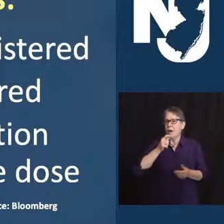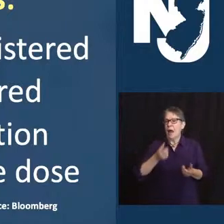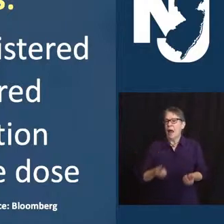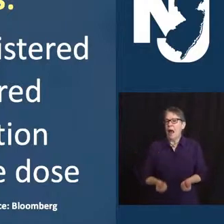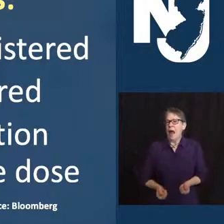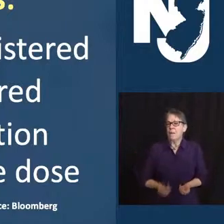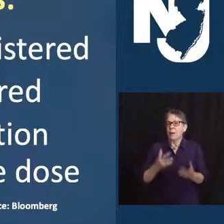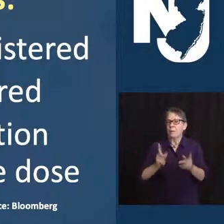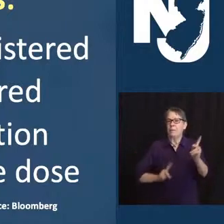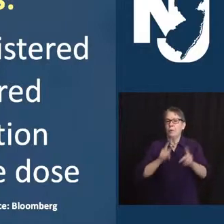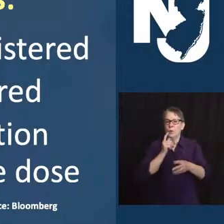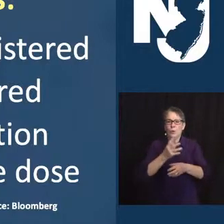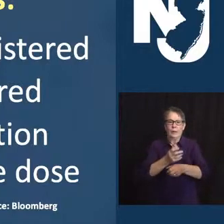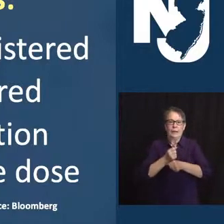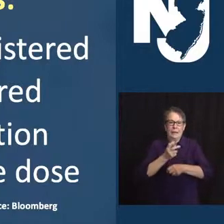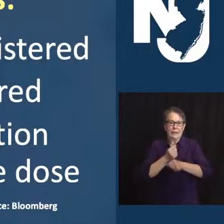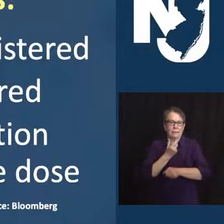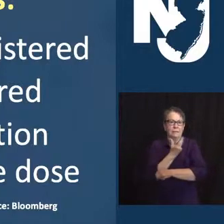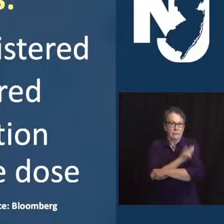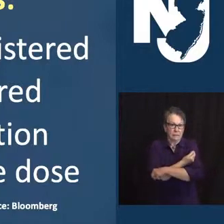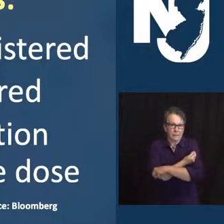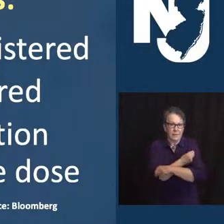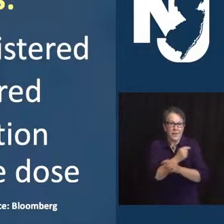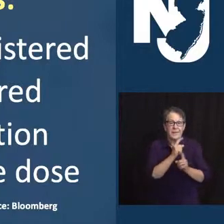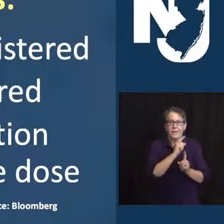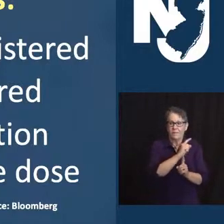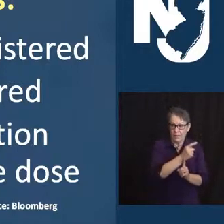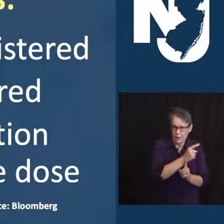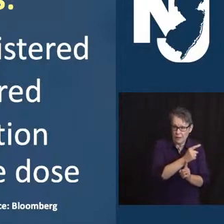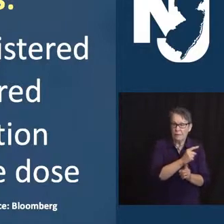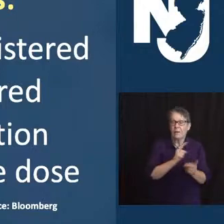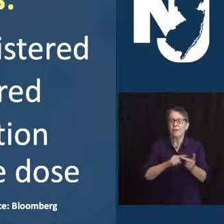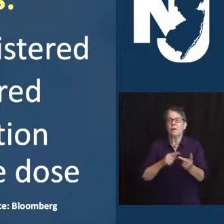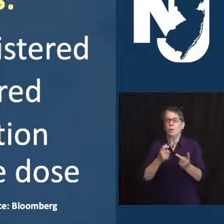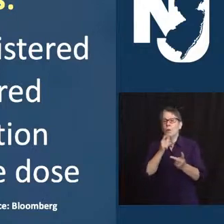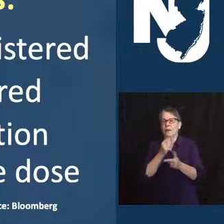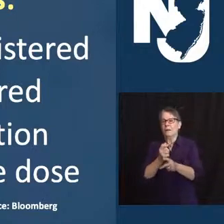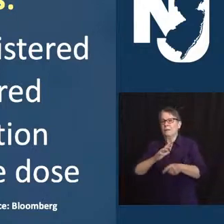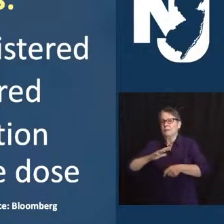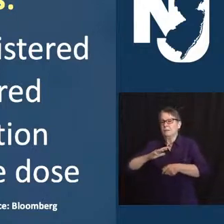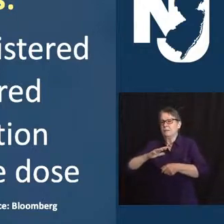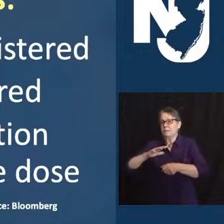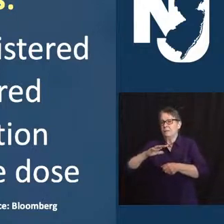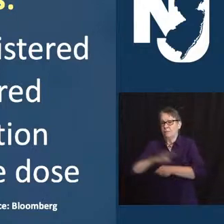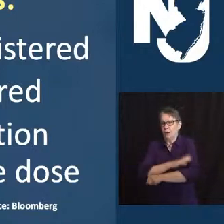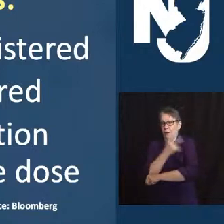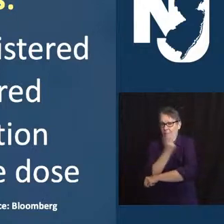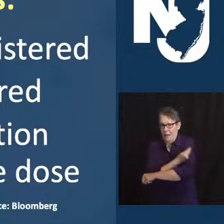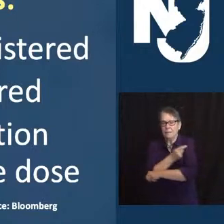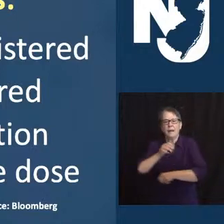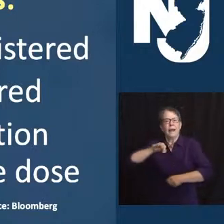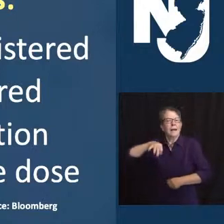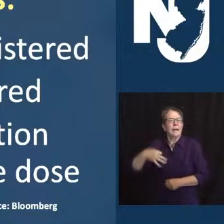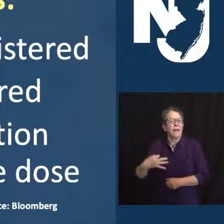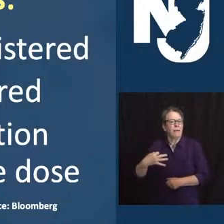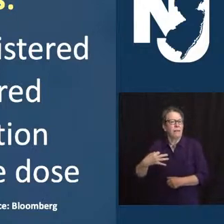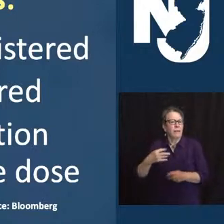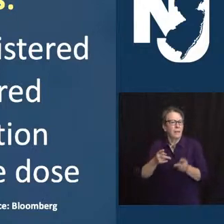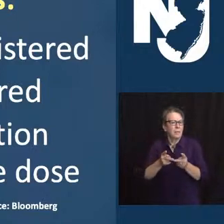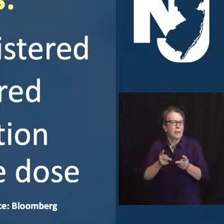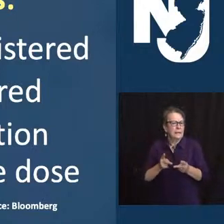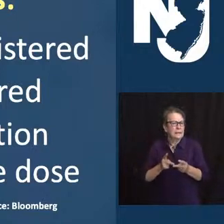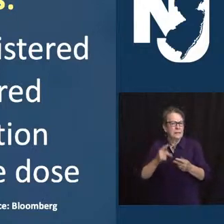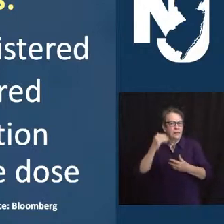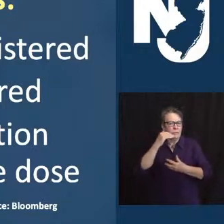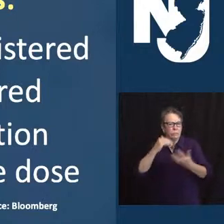Jerseyans now fully vaccinated, that ranks us 9th. And it is important to note, if you look at these top 10 rankings, again, I'm not